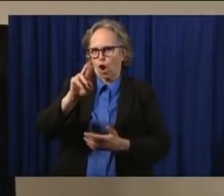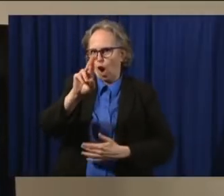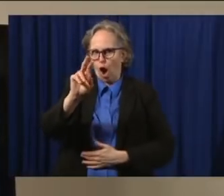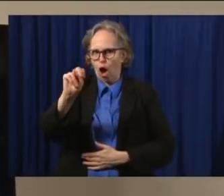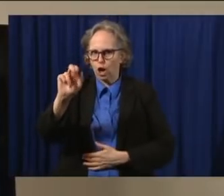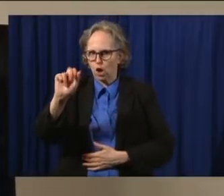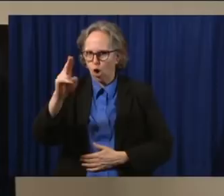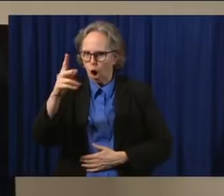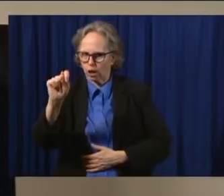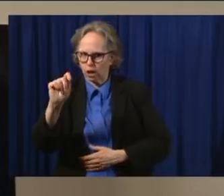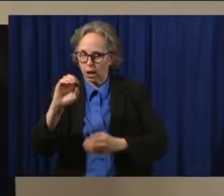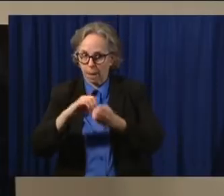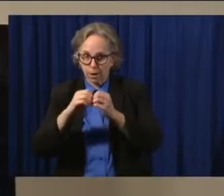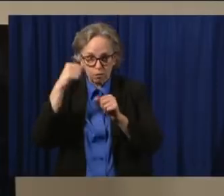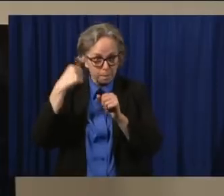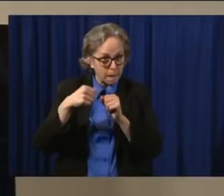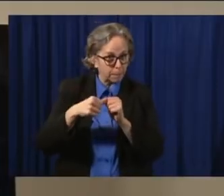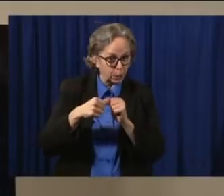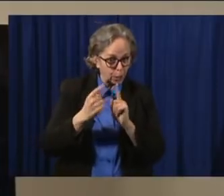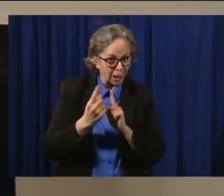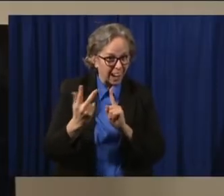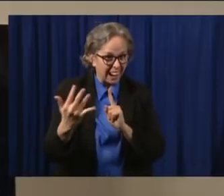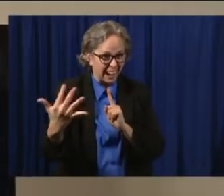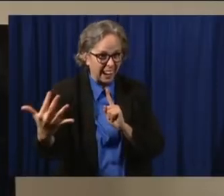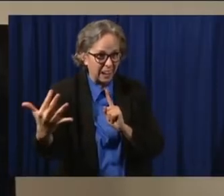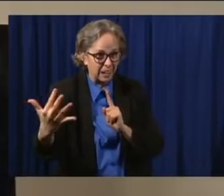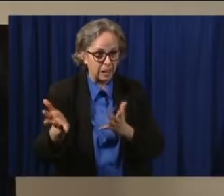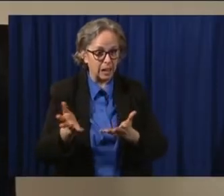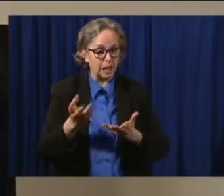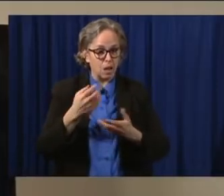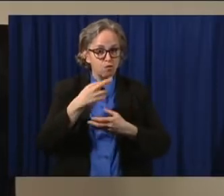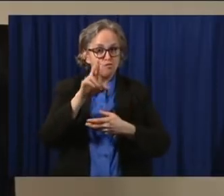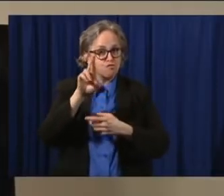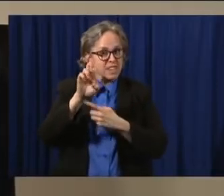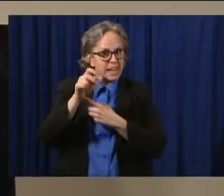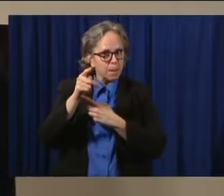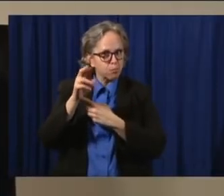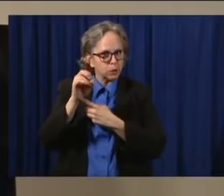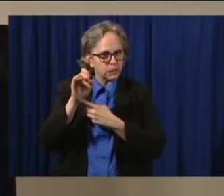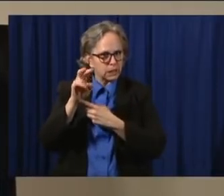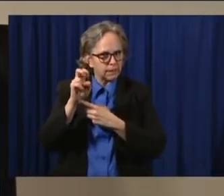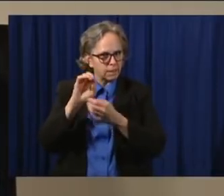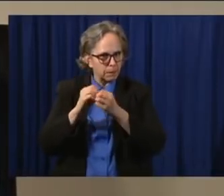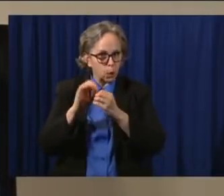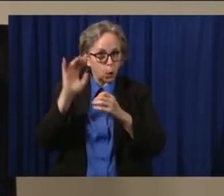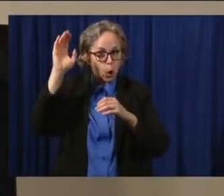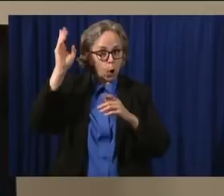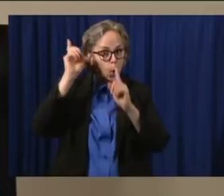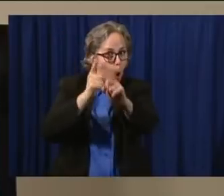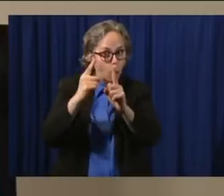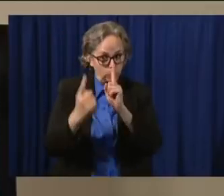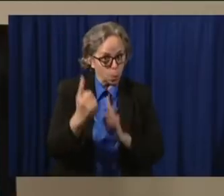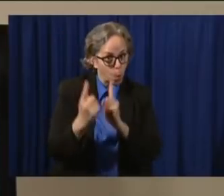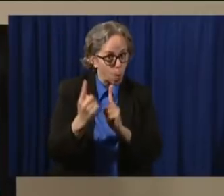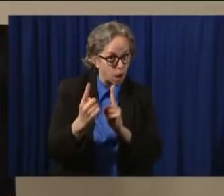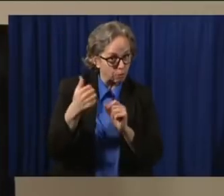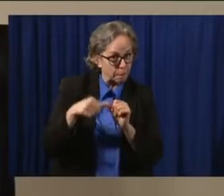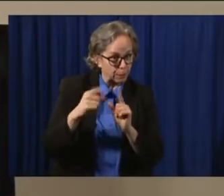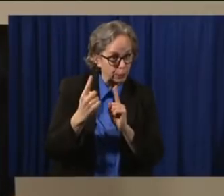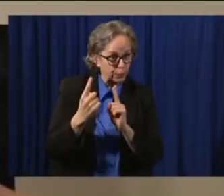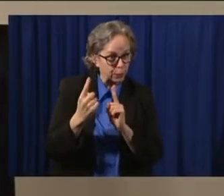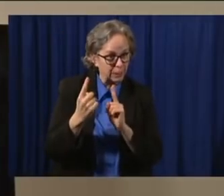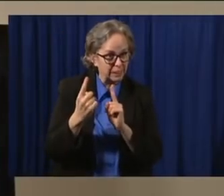looking for this reproductive number, this spread of one person to one person as our goal. We're still below that, although we